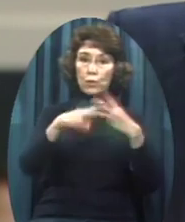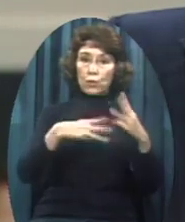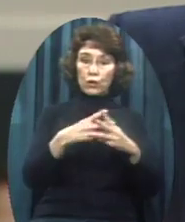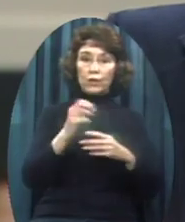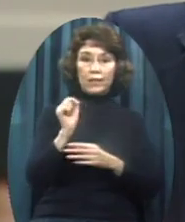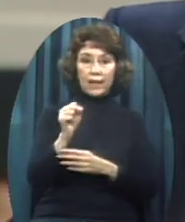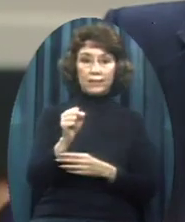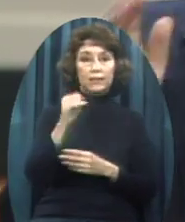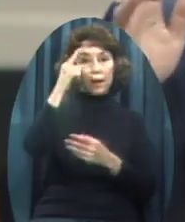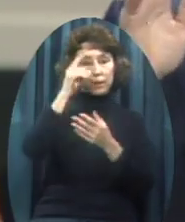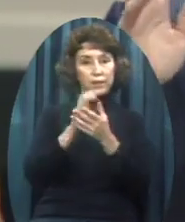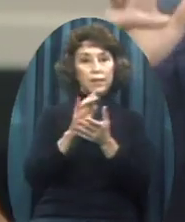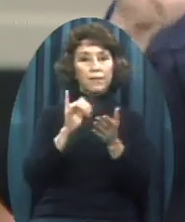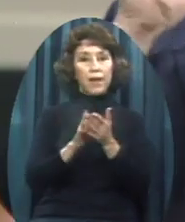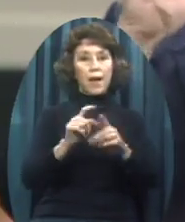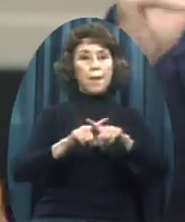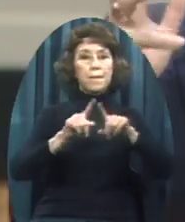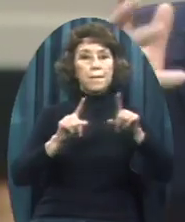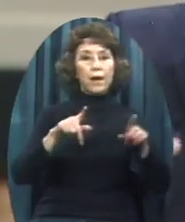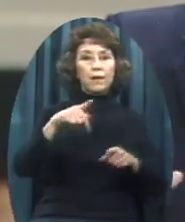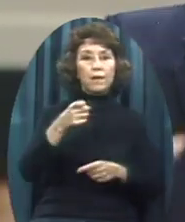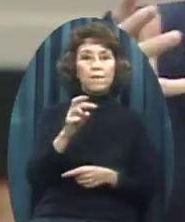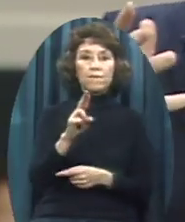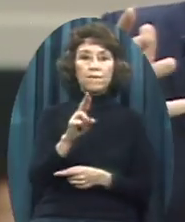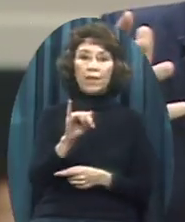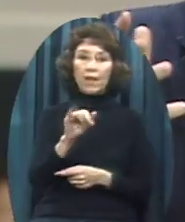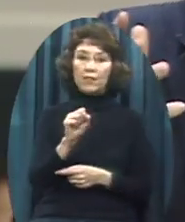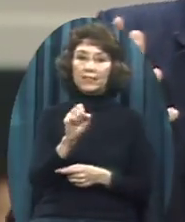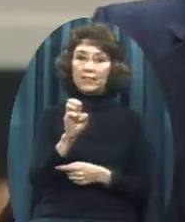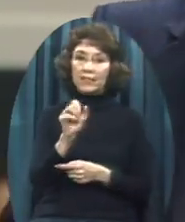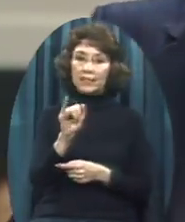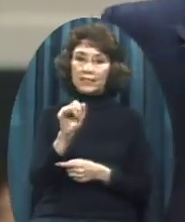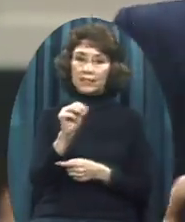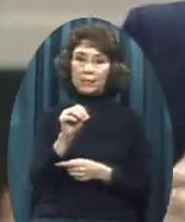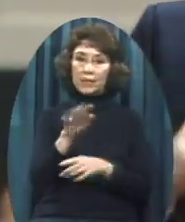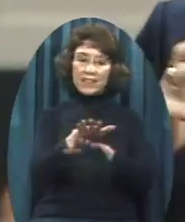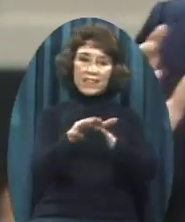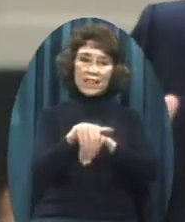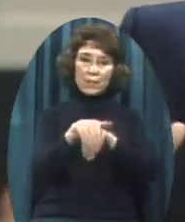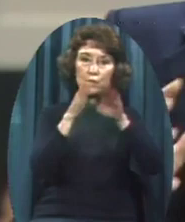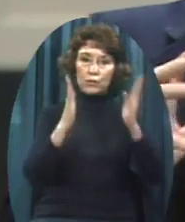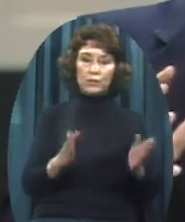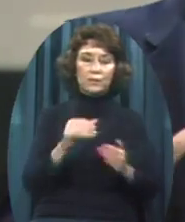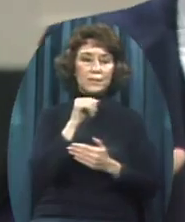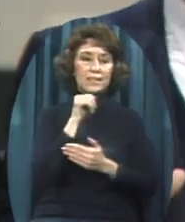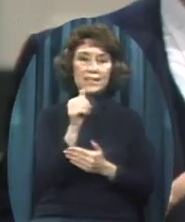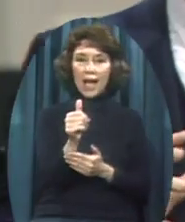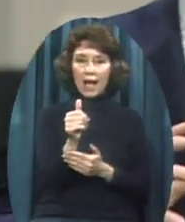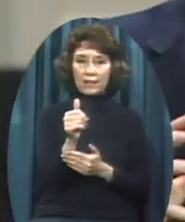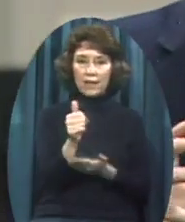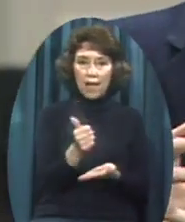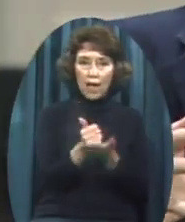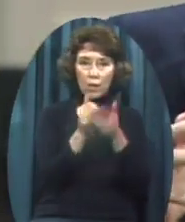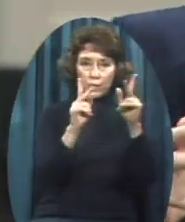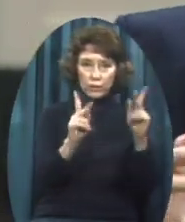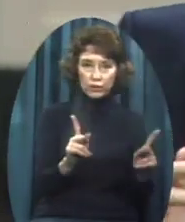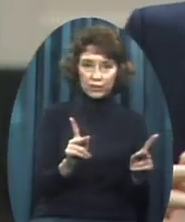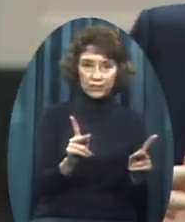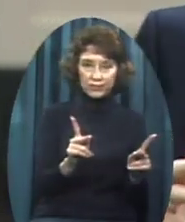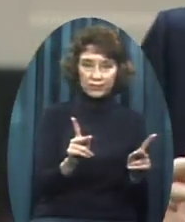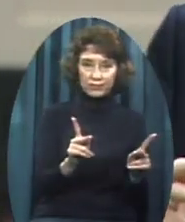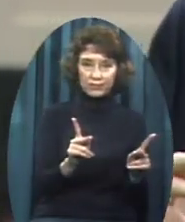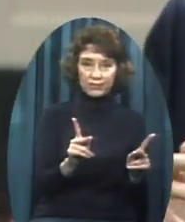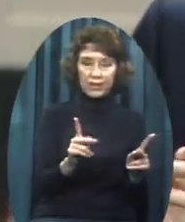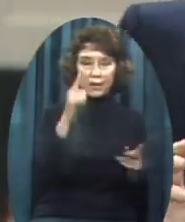and mind that Pharisaism never helps anybody up. We don't need to be printing pamphlets on the 57